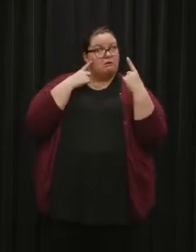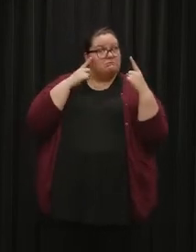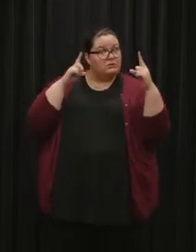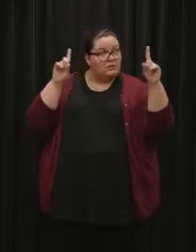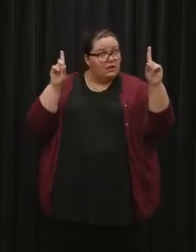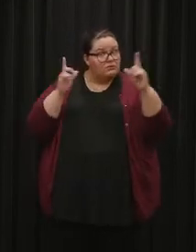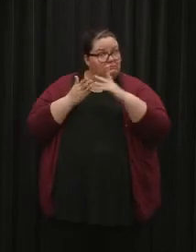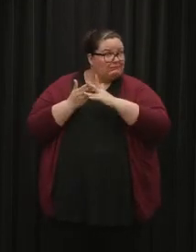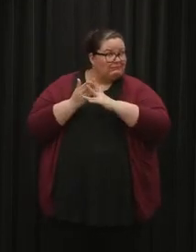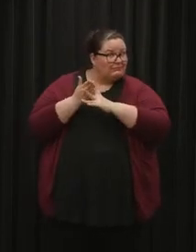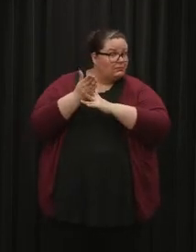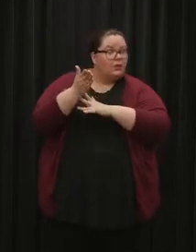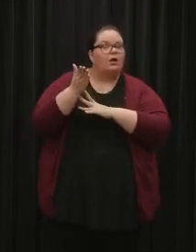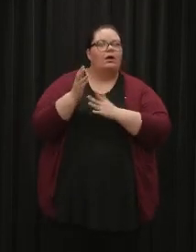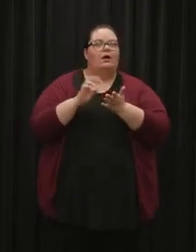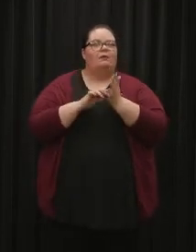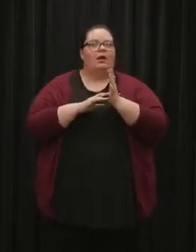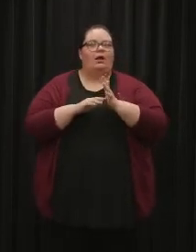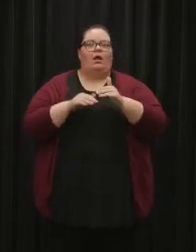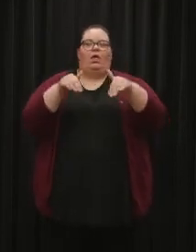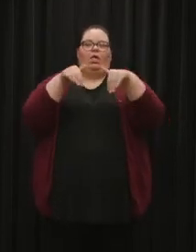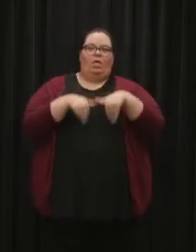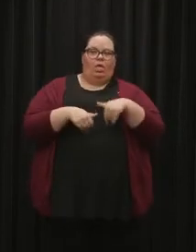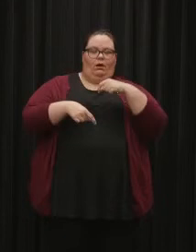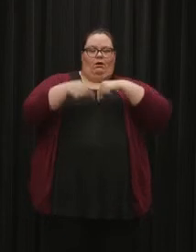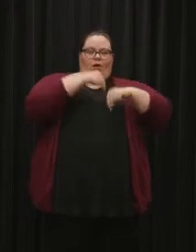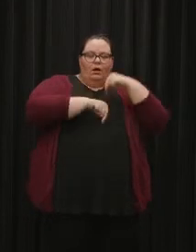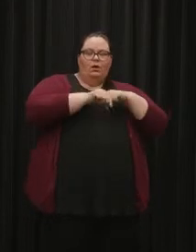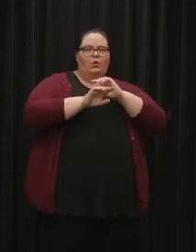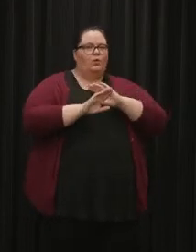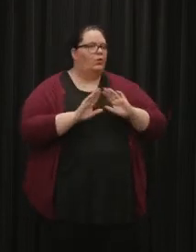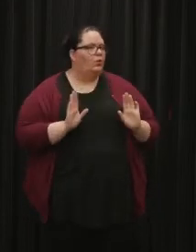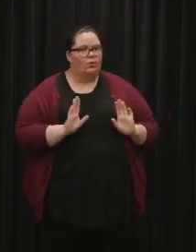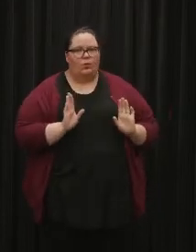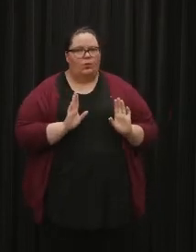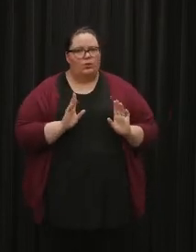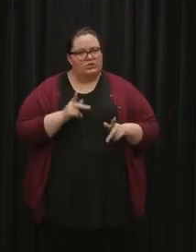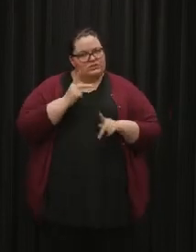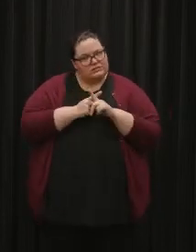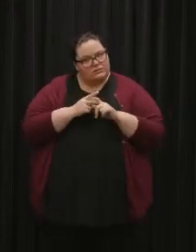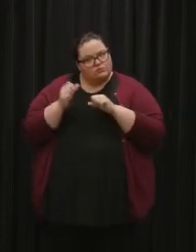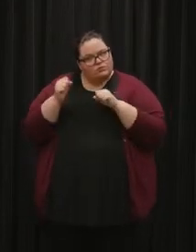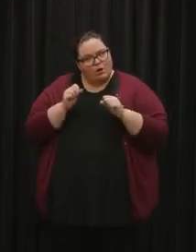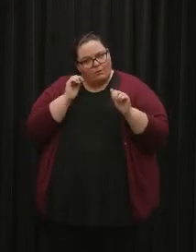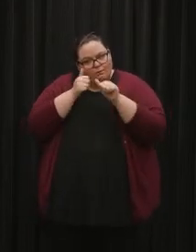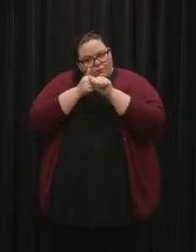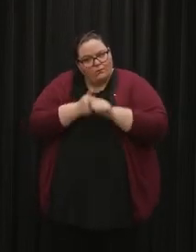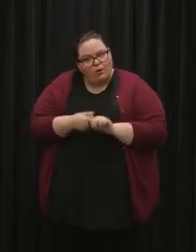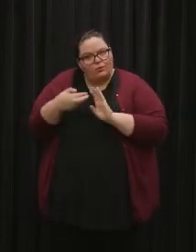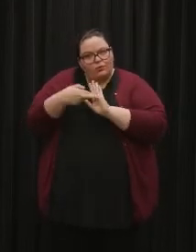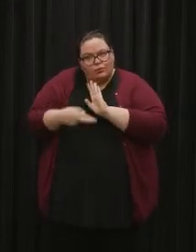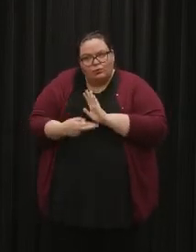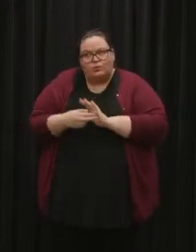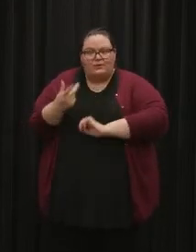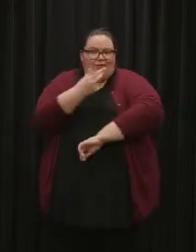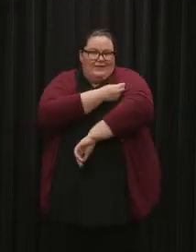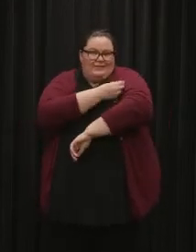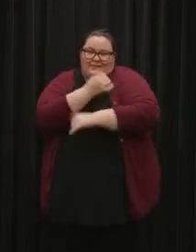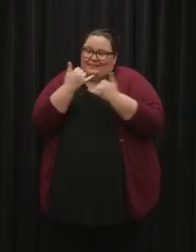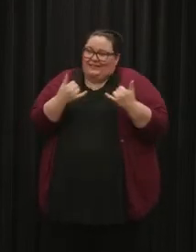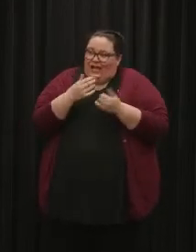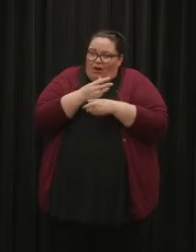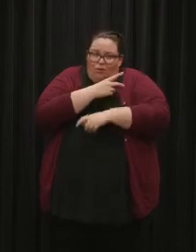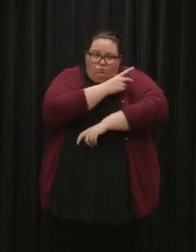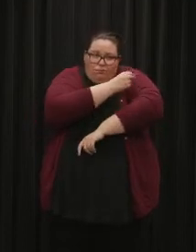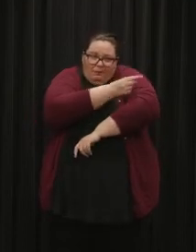far, and we cannot lose sight of where we are and that vaccines are just now being distributed. We cannot